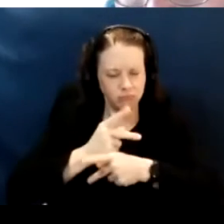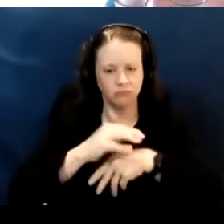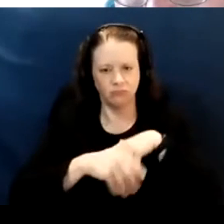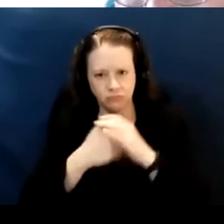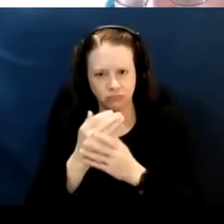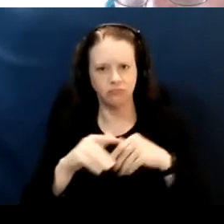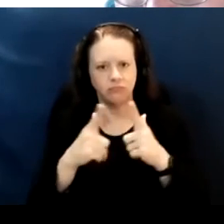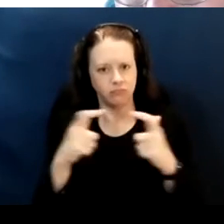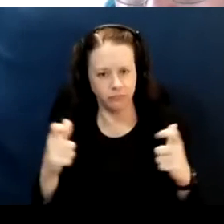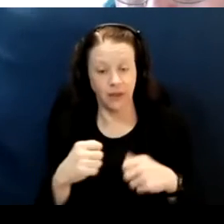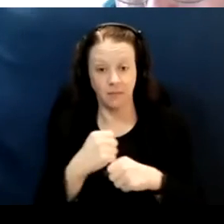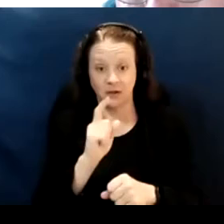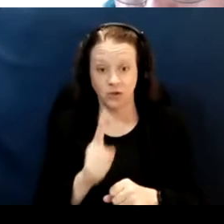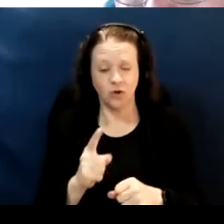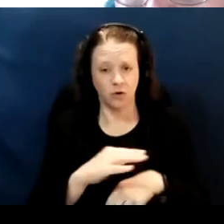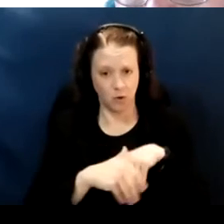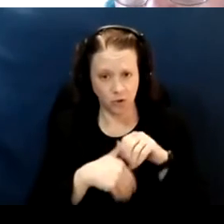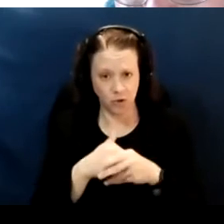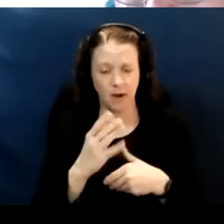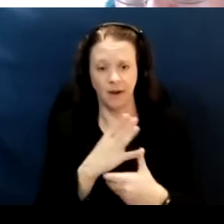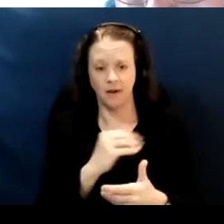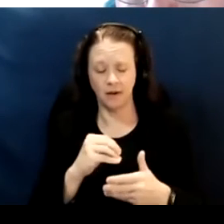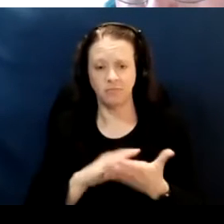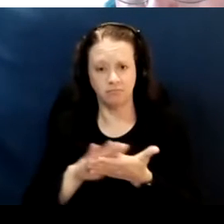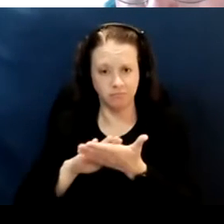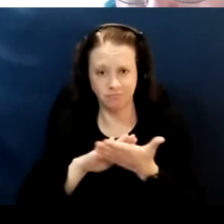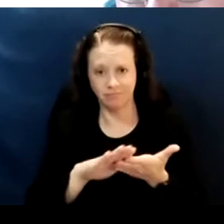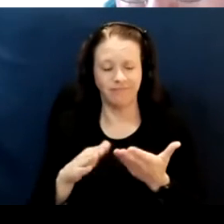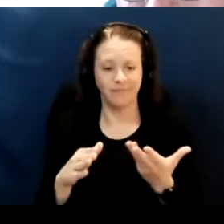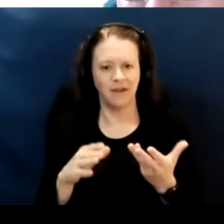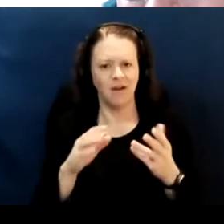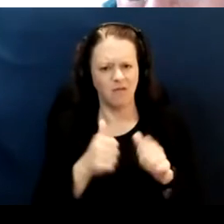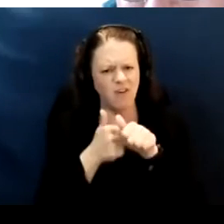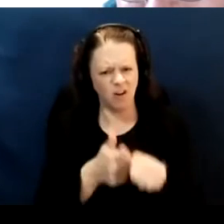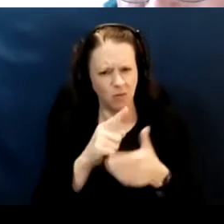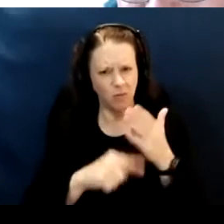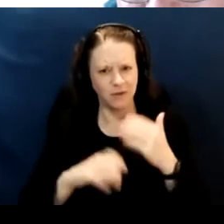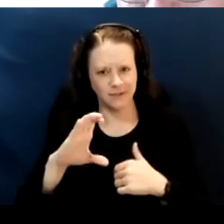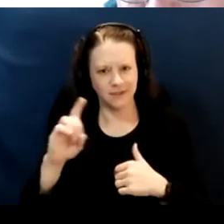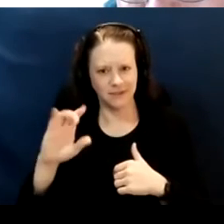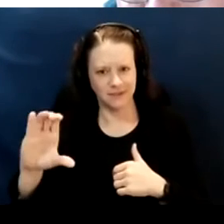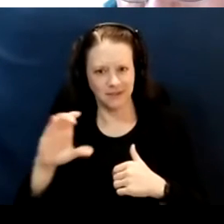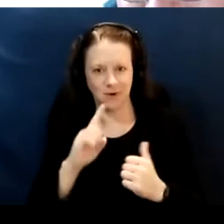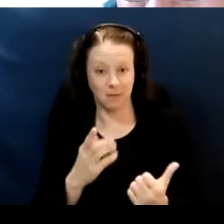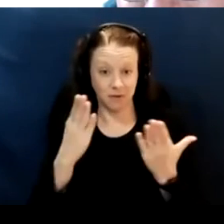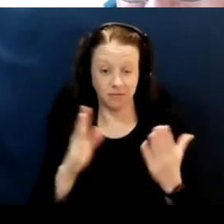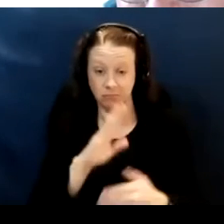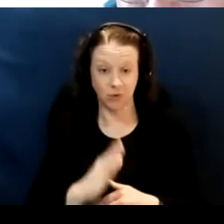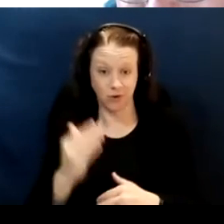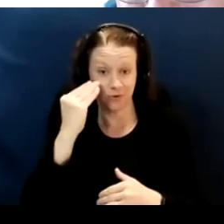Like, make sure to wash your hands, sanitize, do what the CDC recommends, because you never know